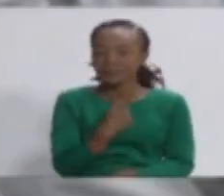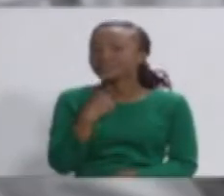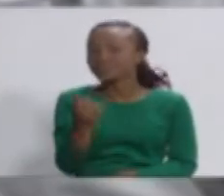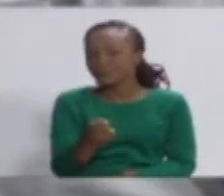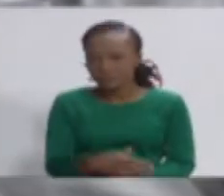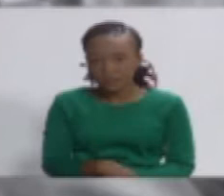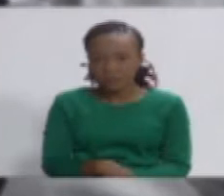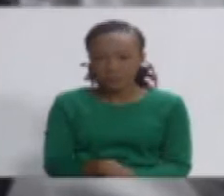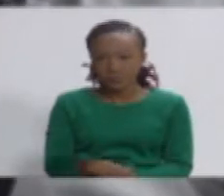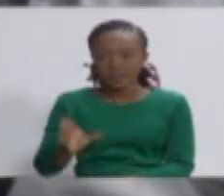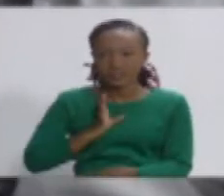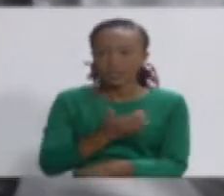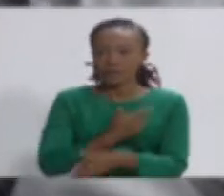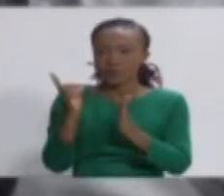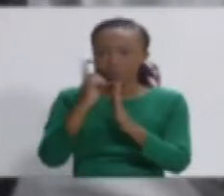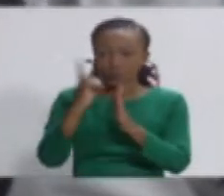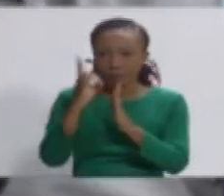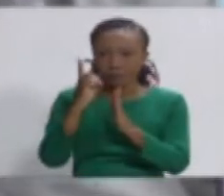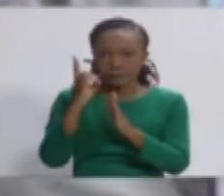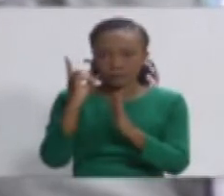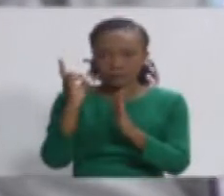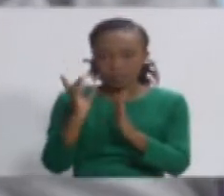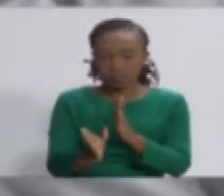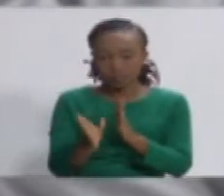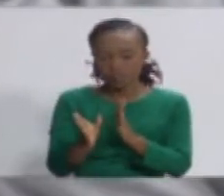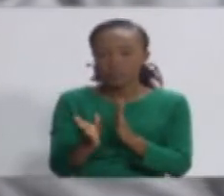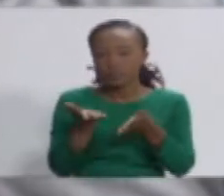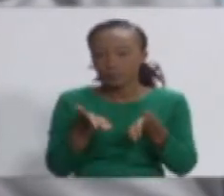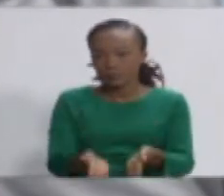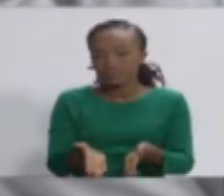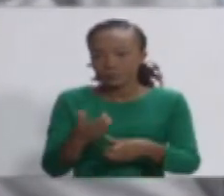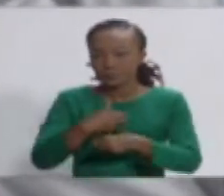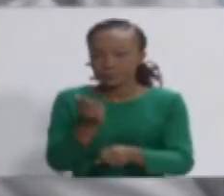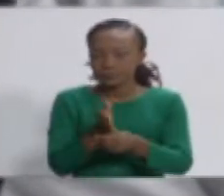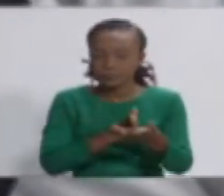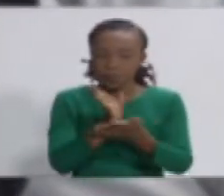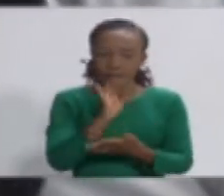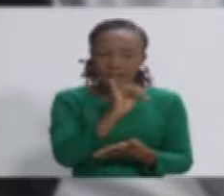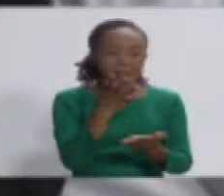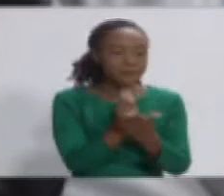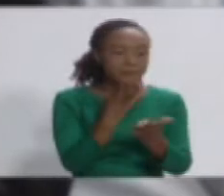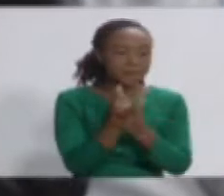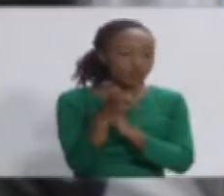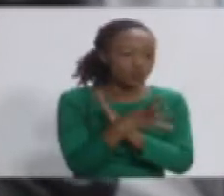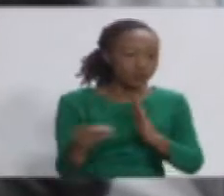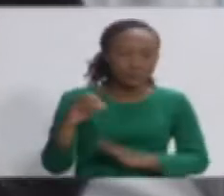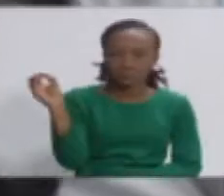kusema. Our job with Dr. Billy Kipsang here is to ensure that money is not stolen.